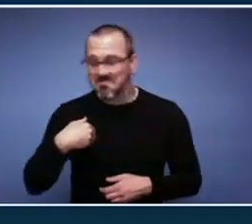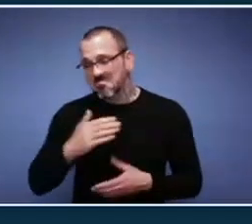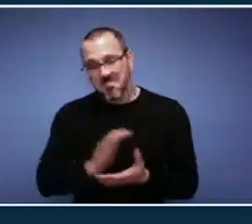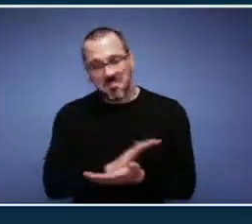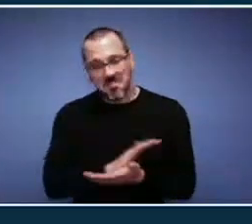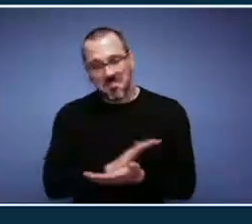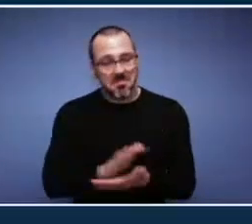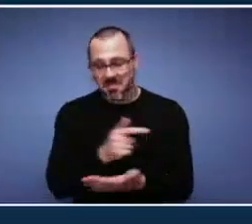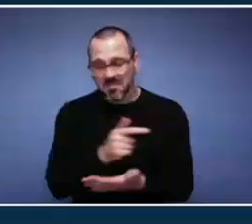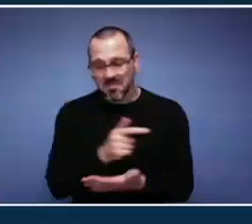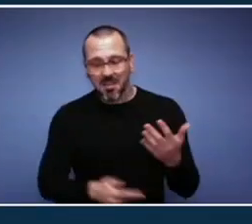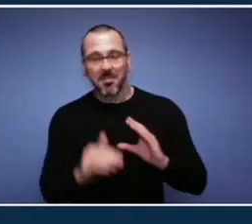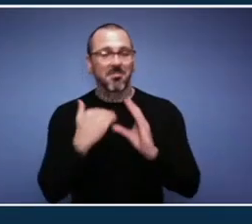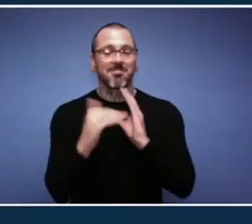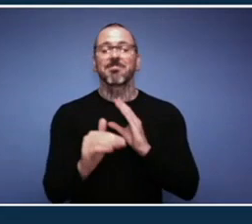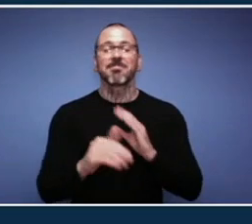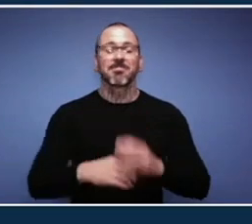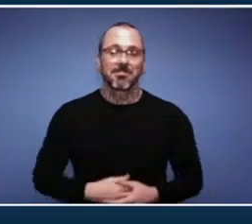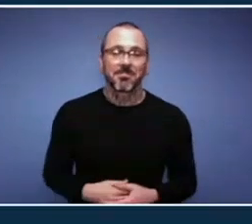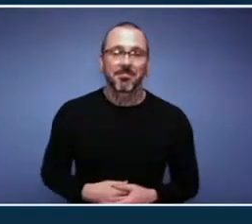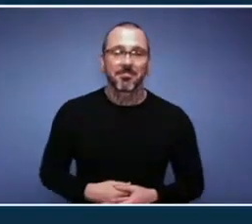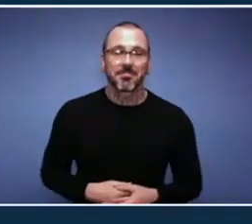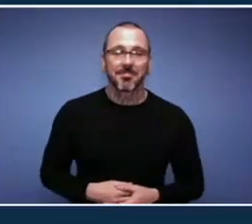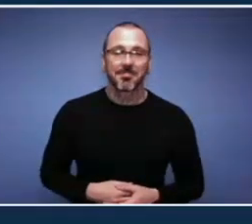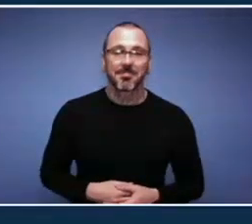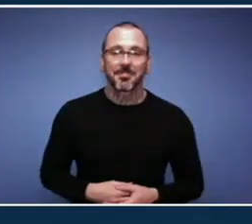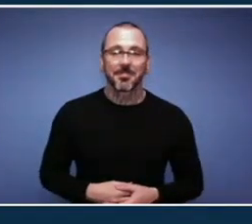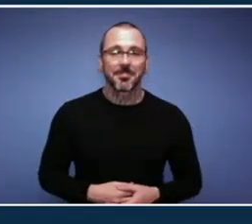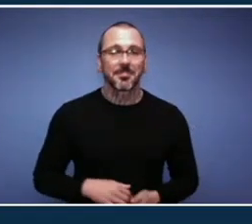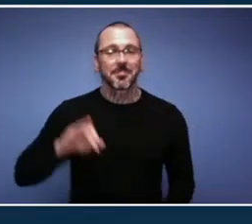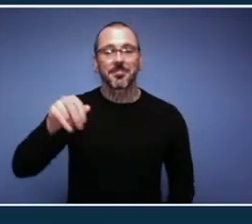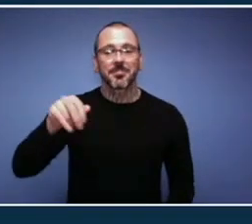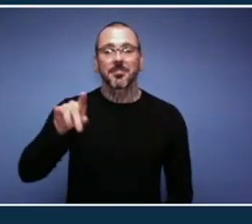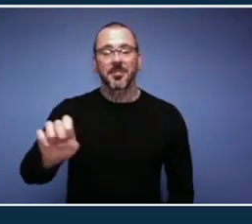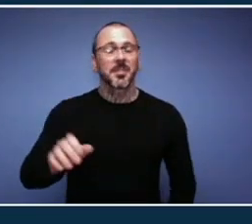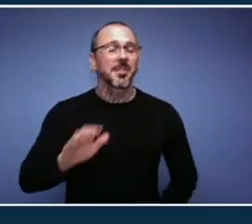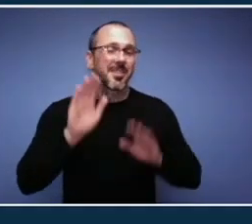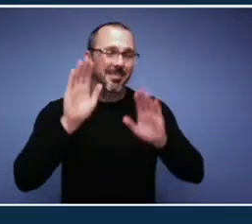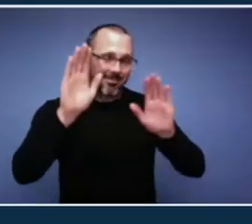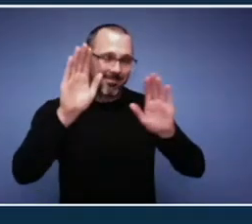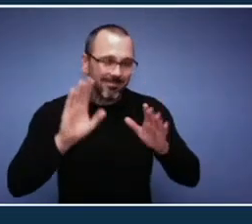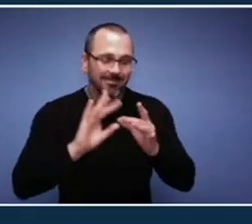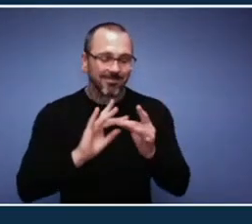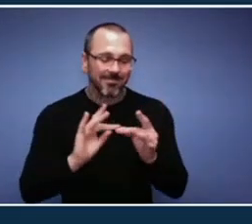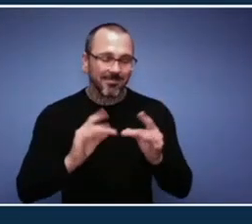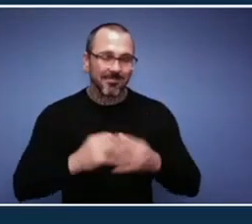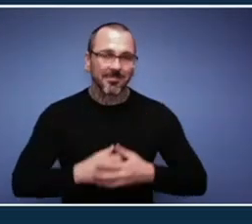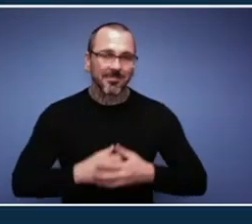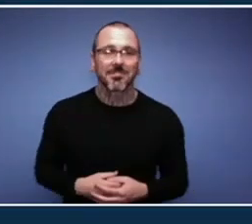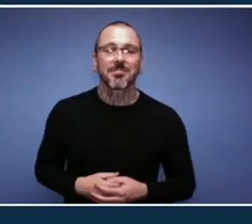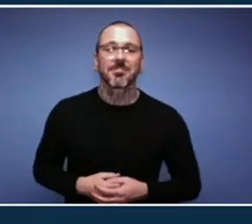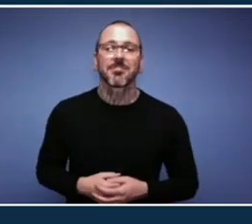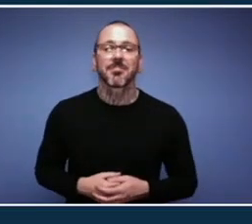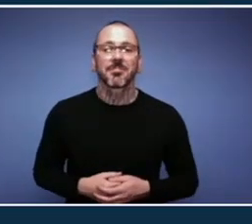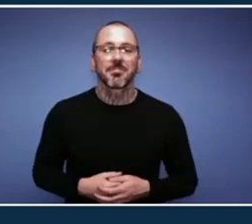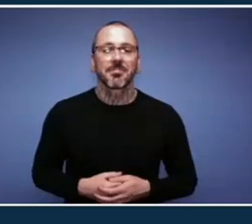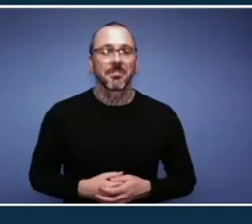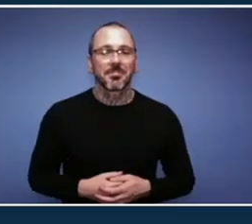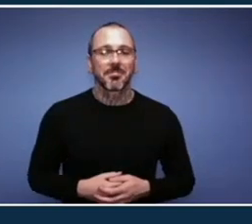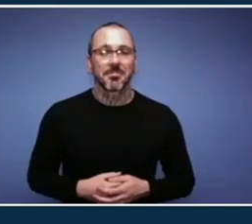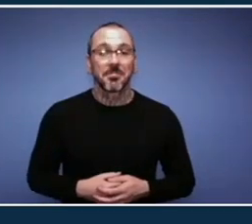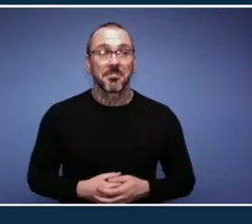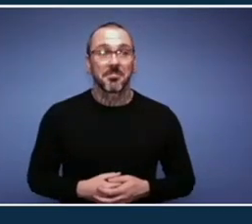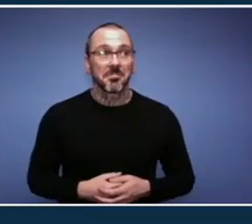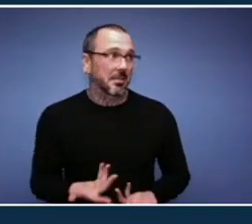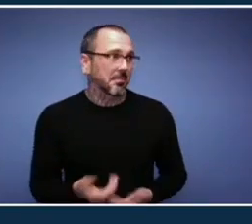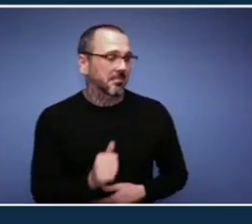That was excellent. really and truly. On behalf of myself, my